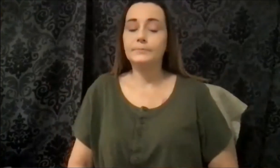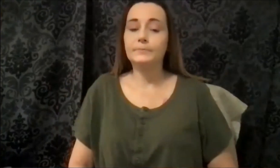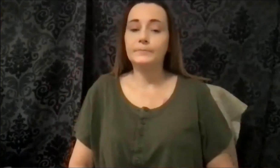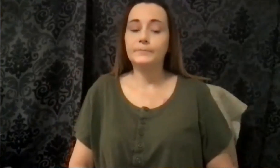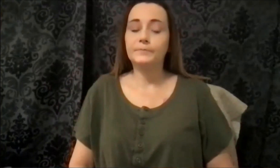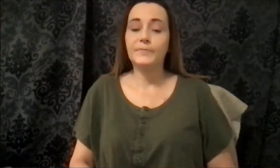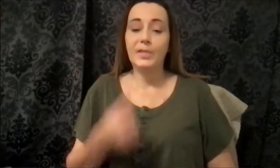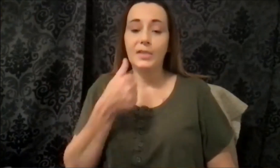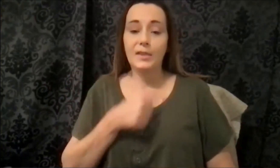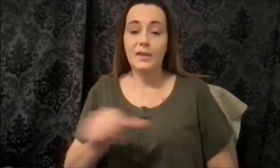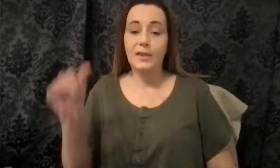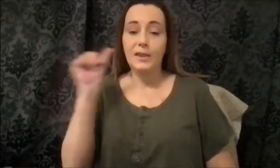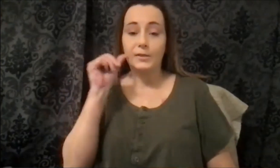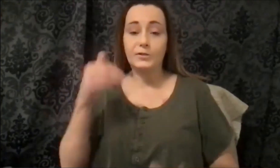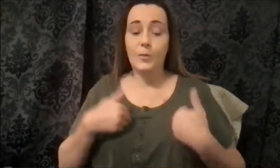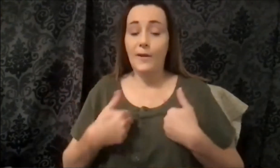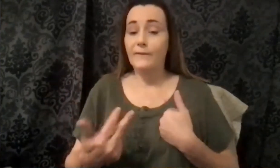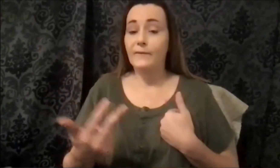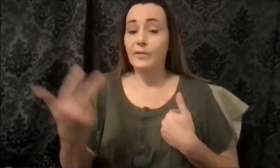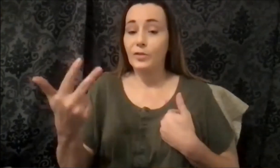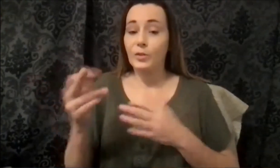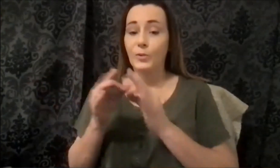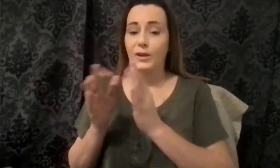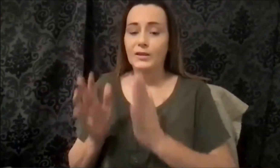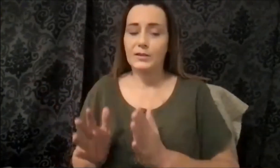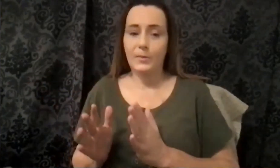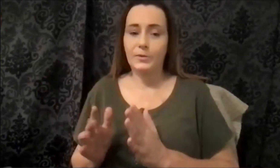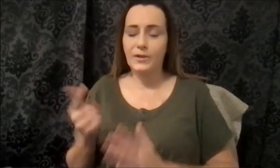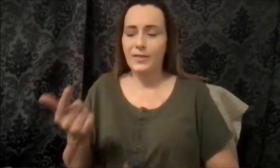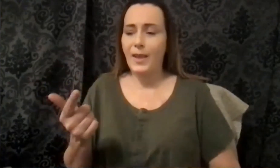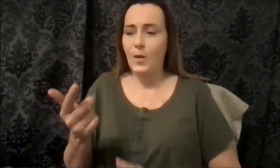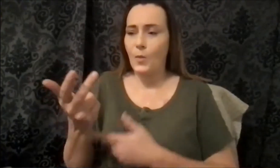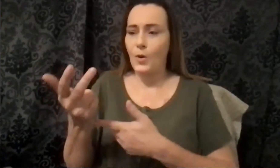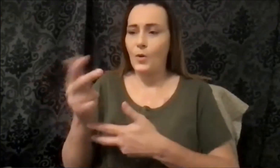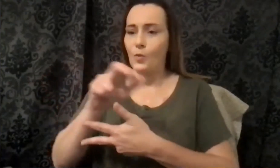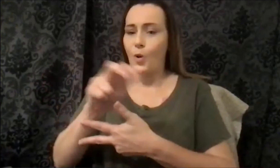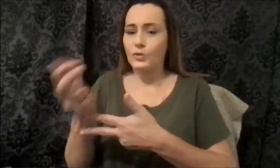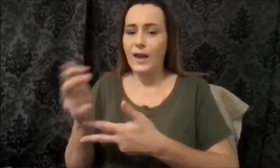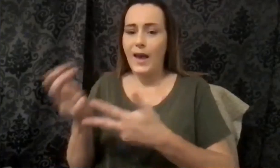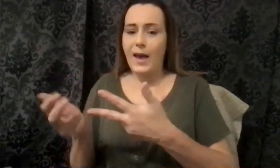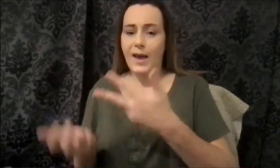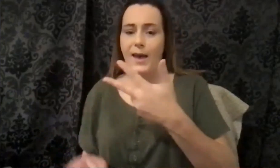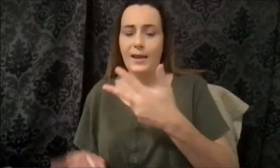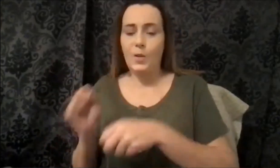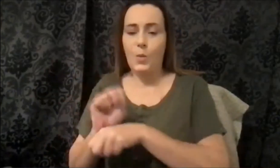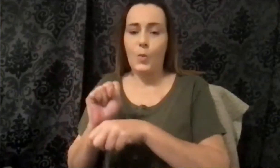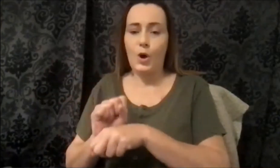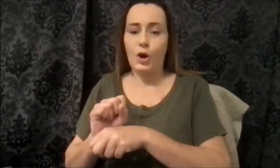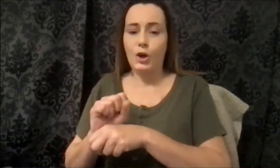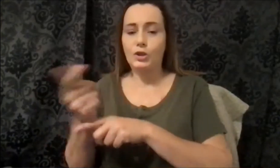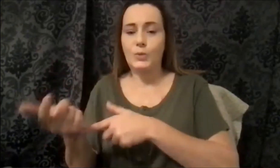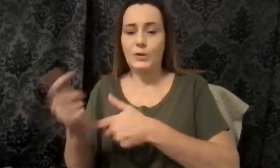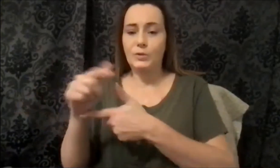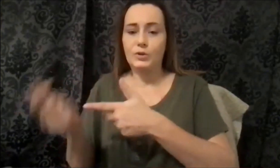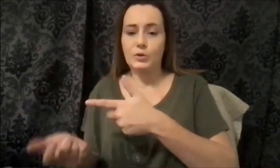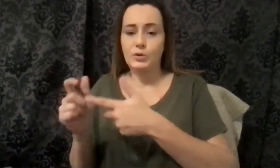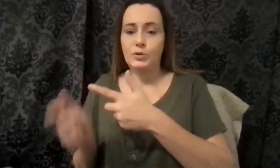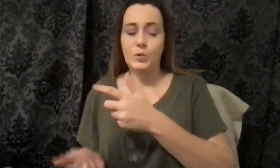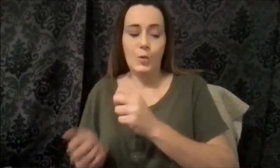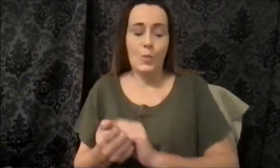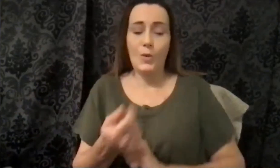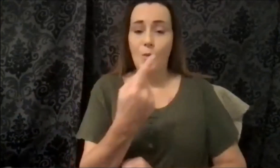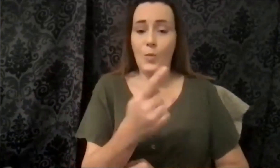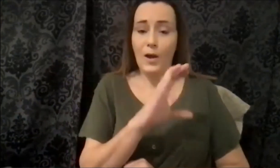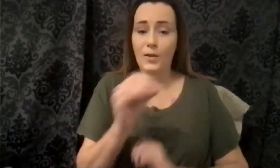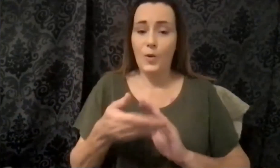Yesterday we had 3 interpreters. They were rotating the workload. And so with one co-facilitator, you